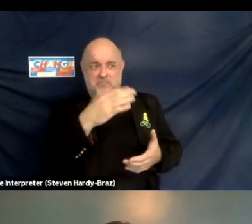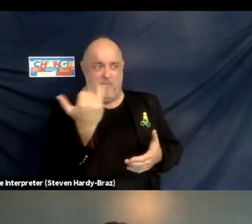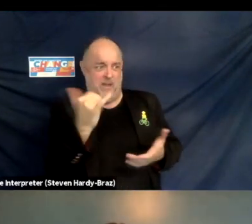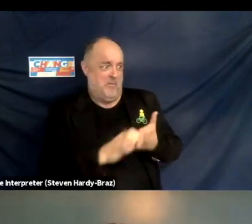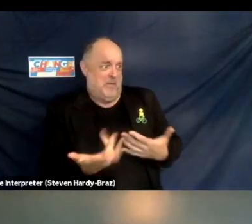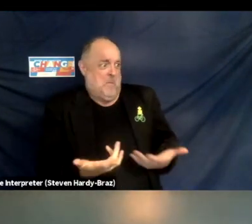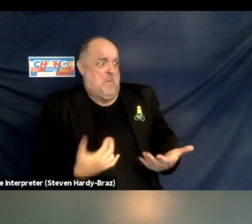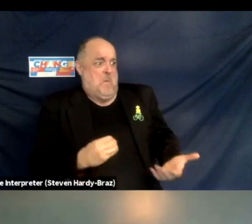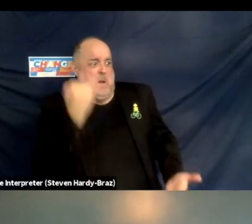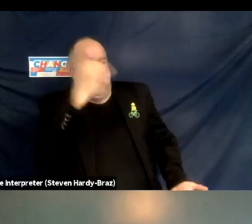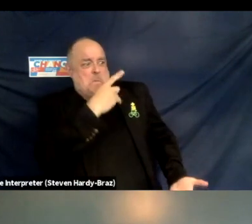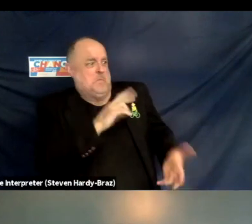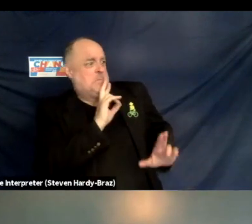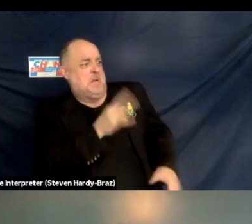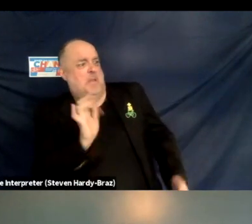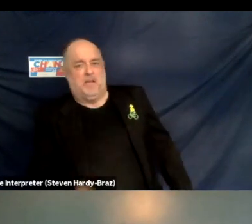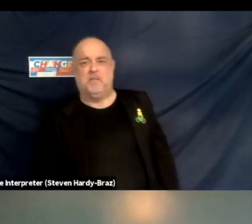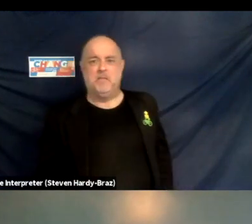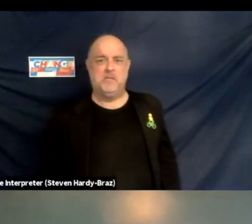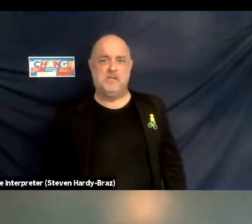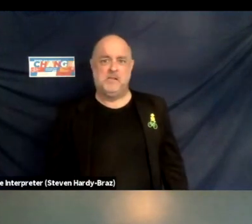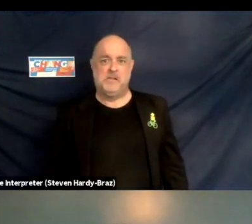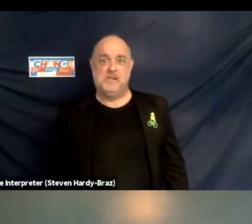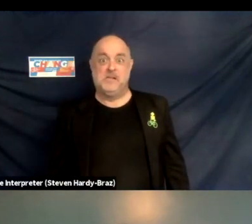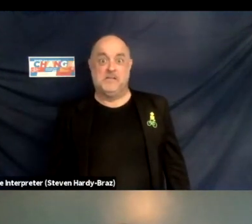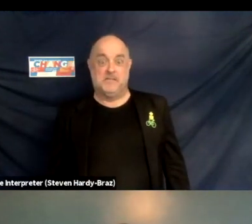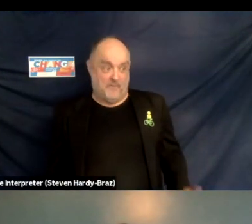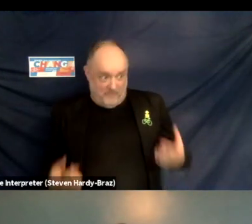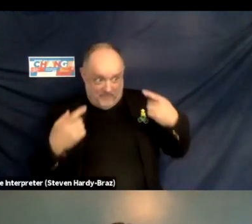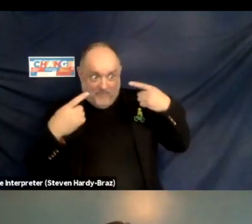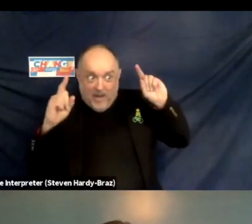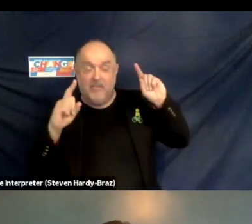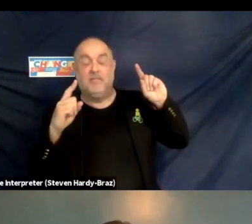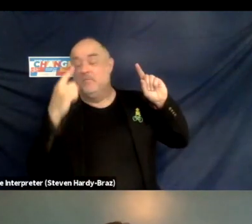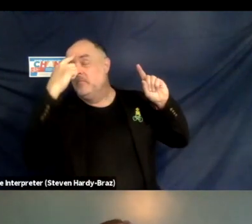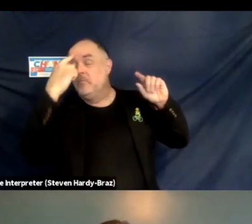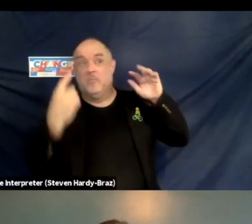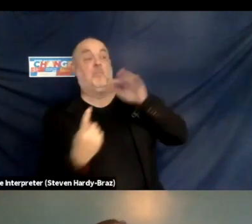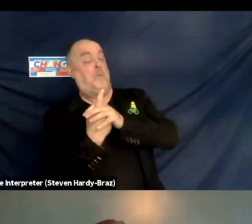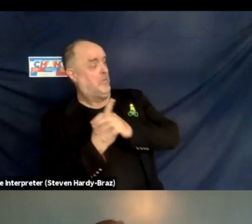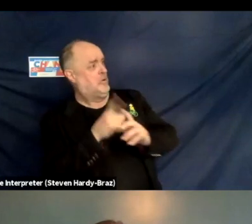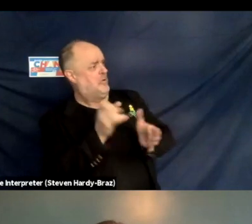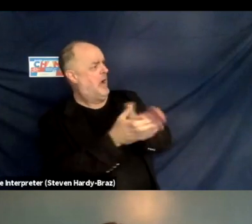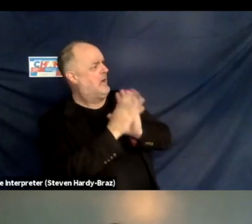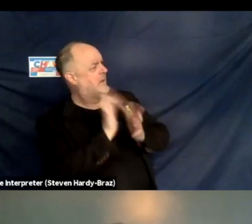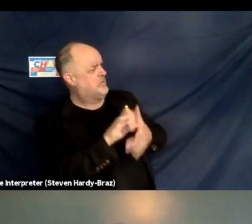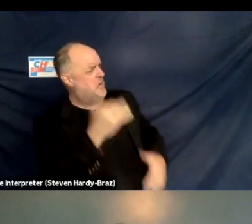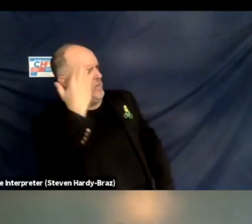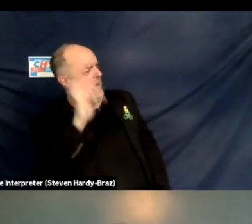who was responding. And finally occurred to us, of course, that we need to know